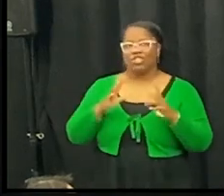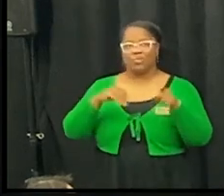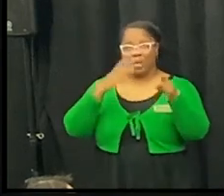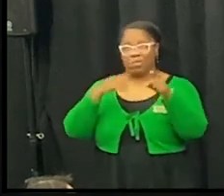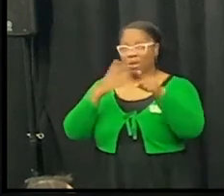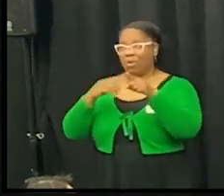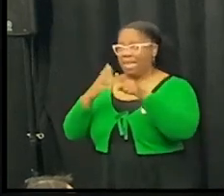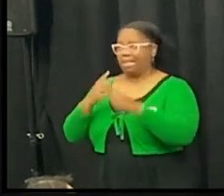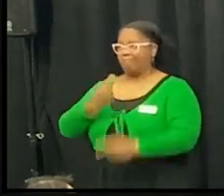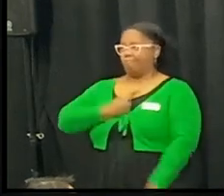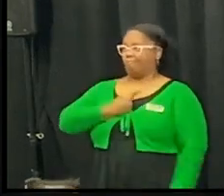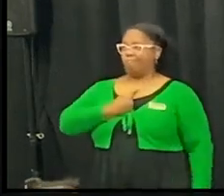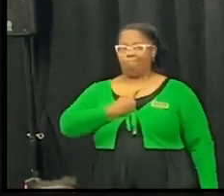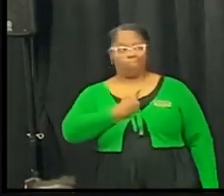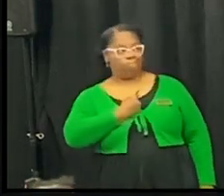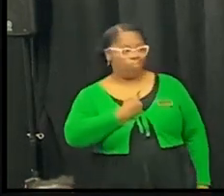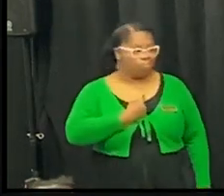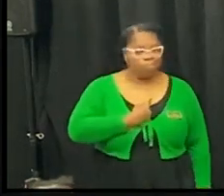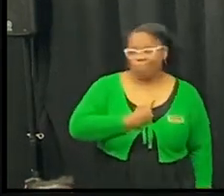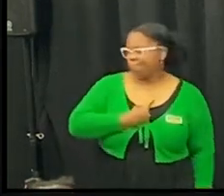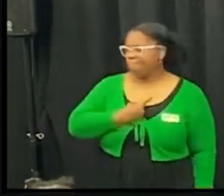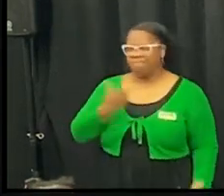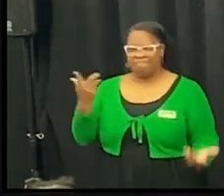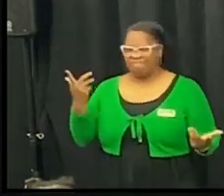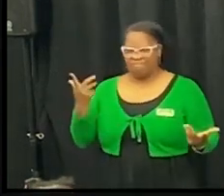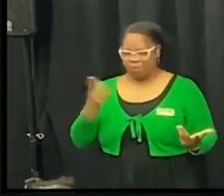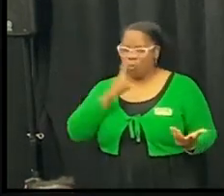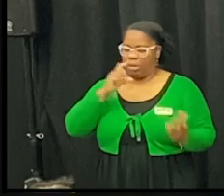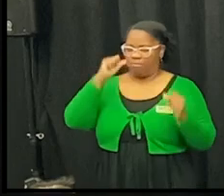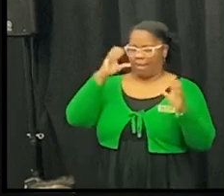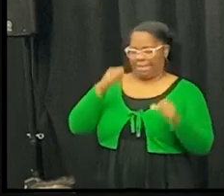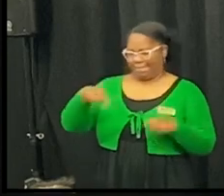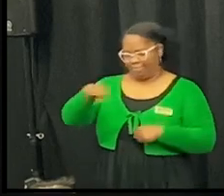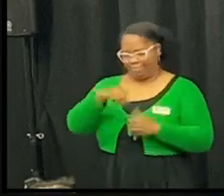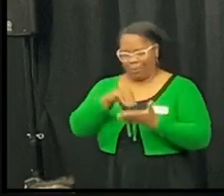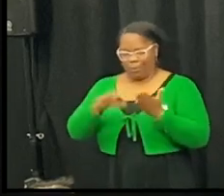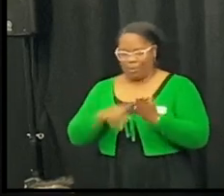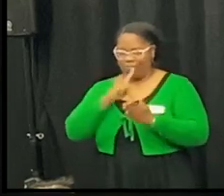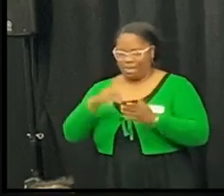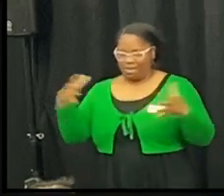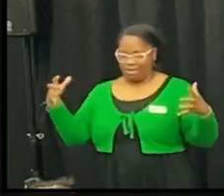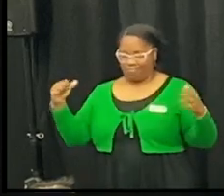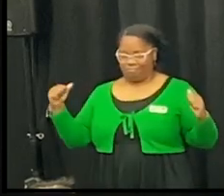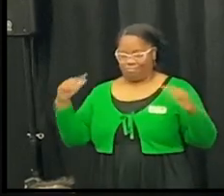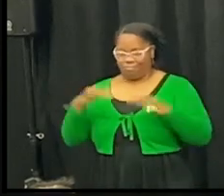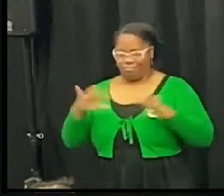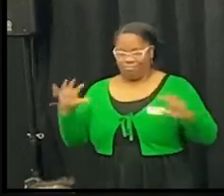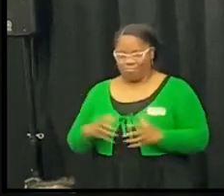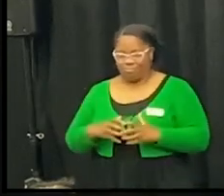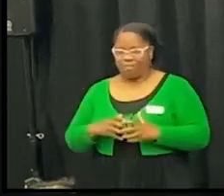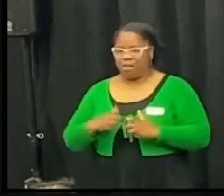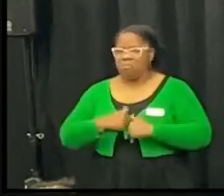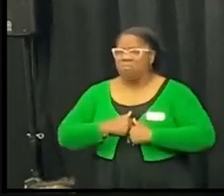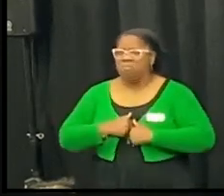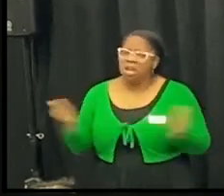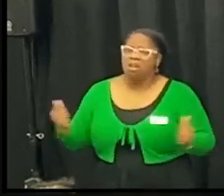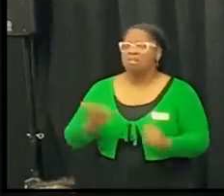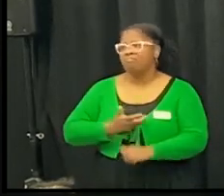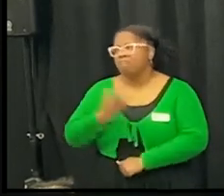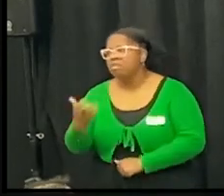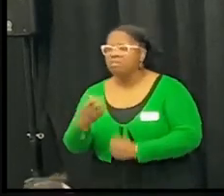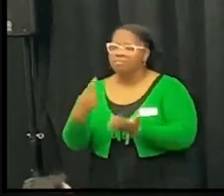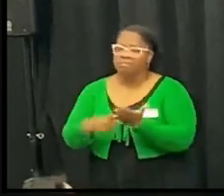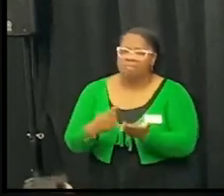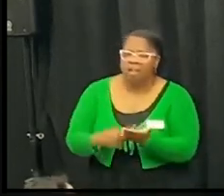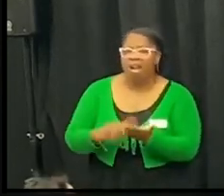feel isolated. So it's amazing to see these students come together and really come out of their shells and talk to each other about things that are going